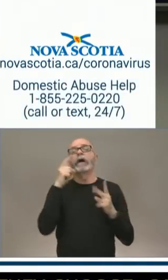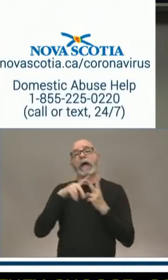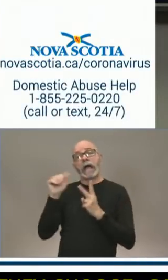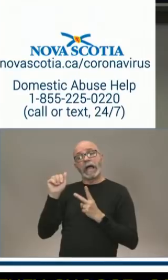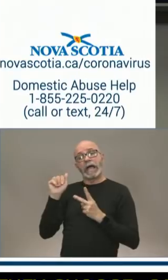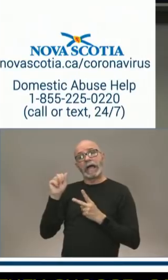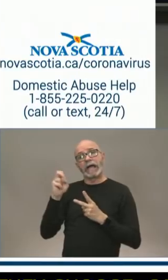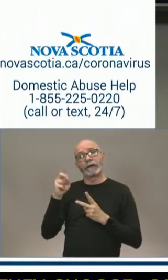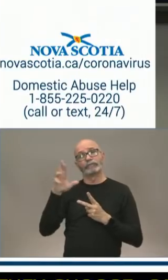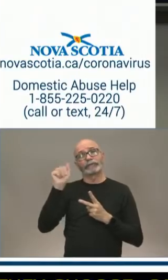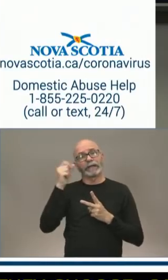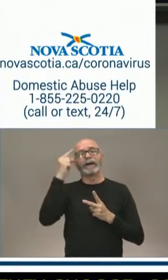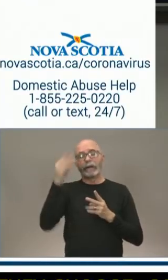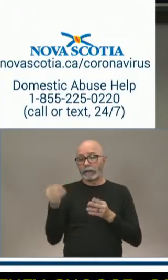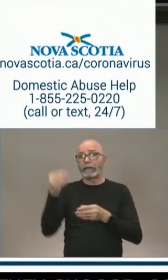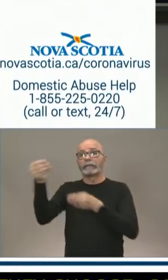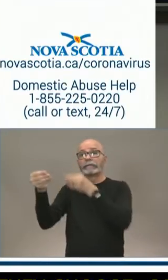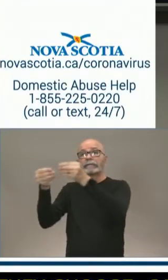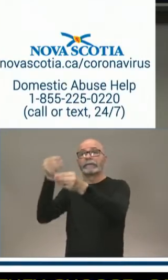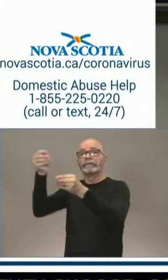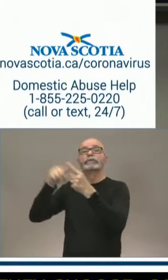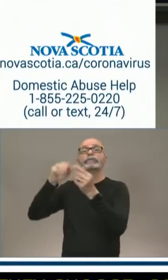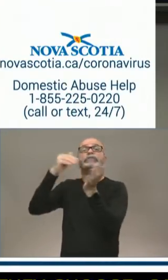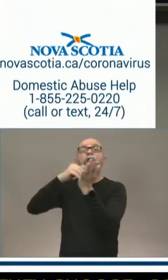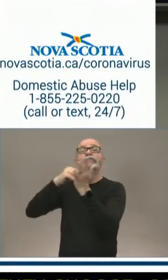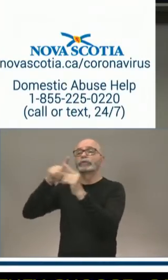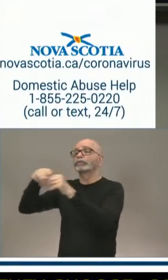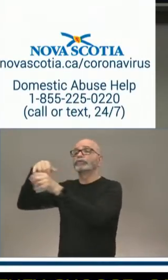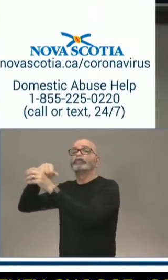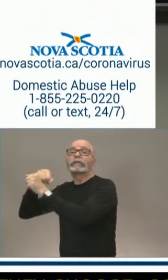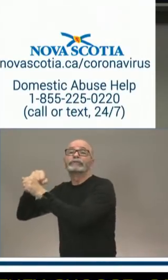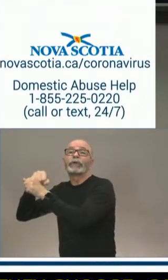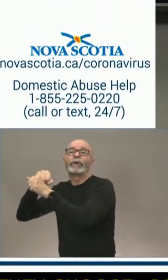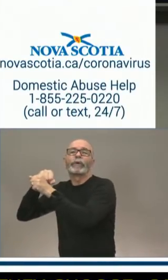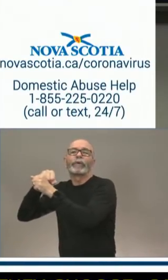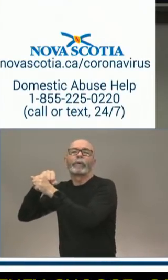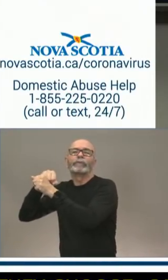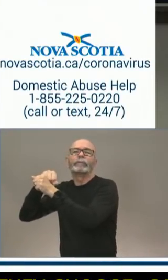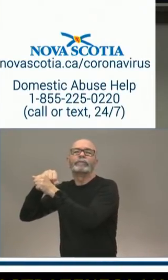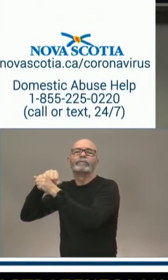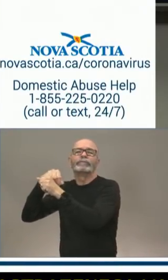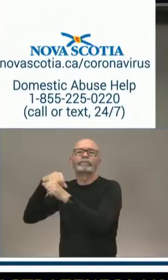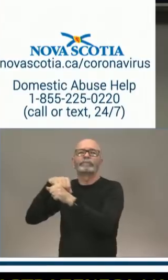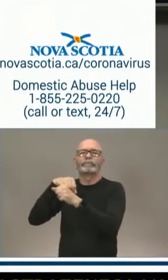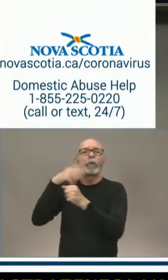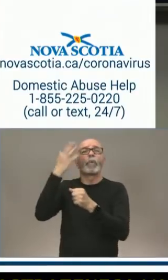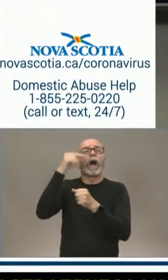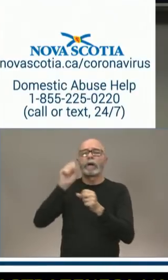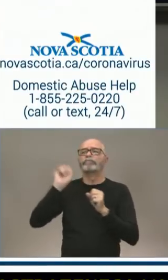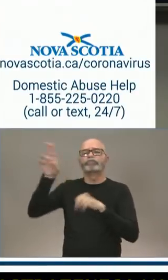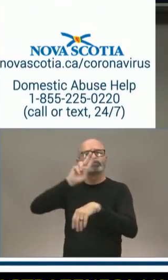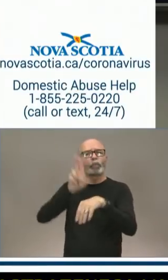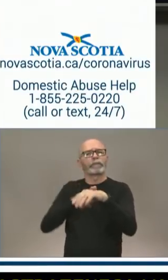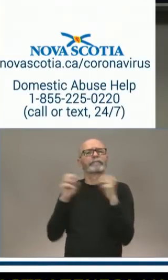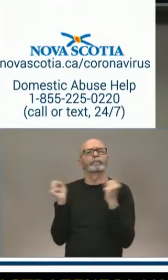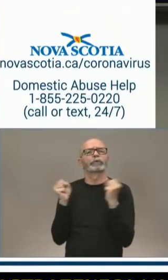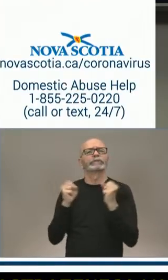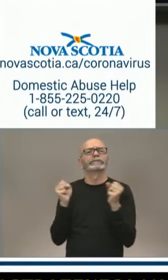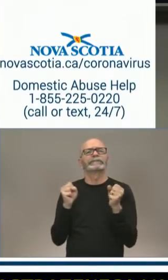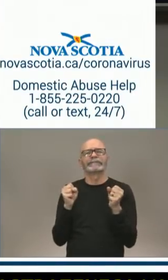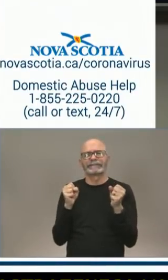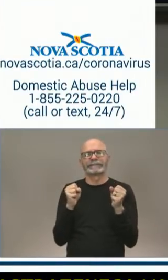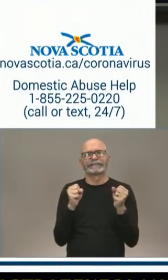it's a fridge-stable vaccine. The storage and handling is exactly like flu vaccine, which they're used to